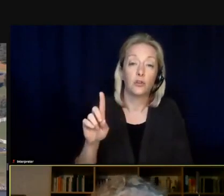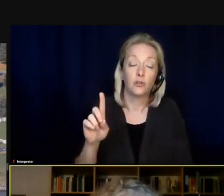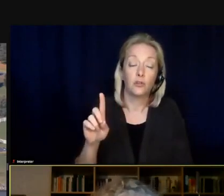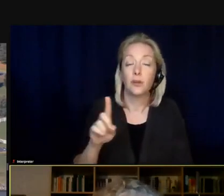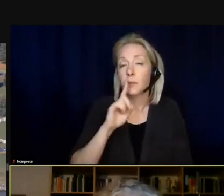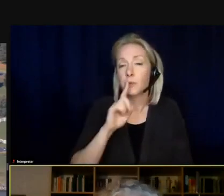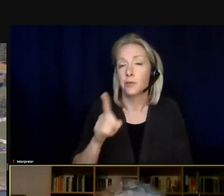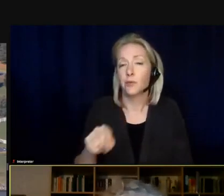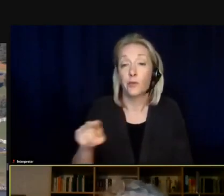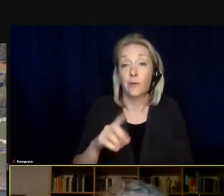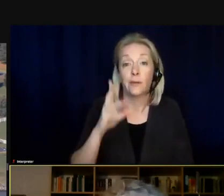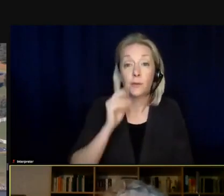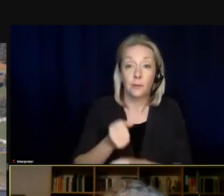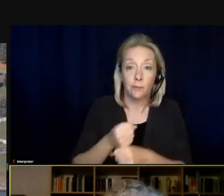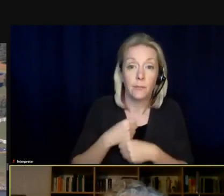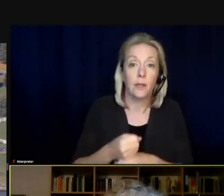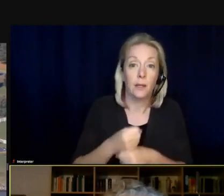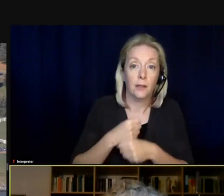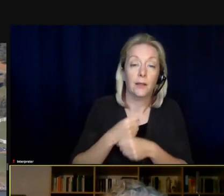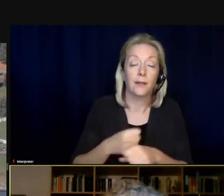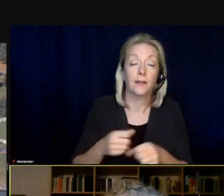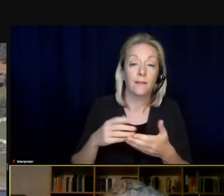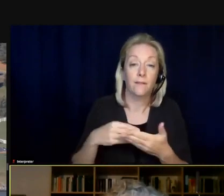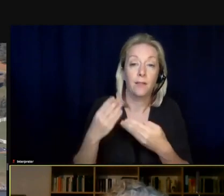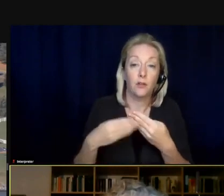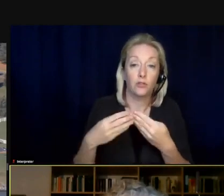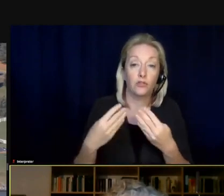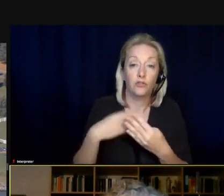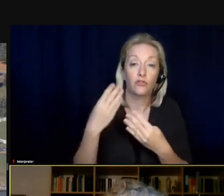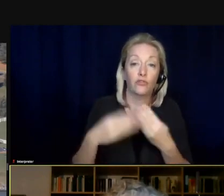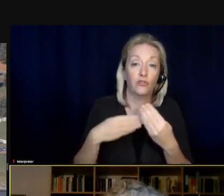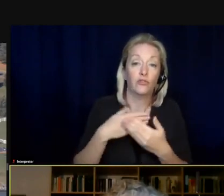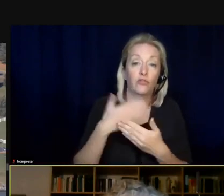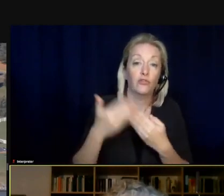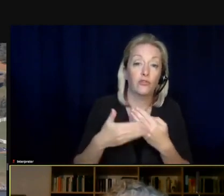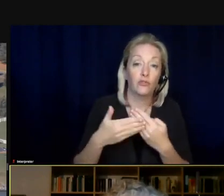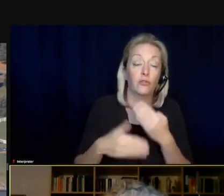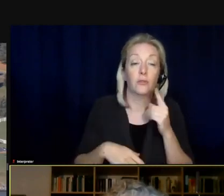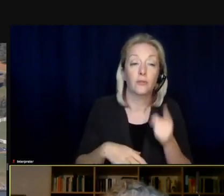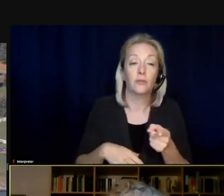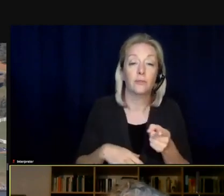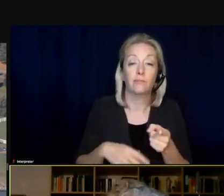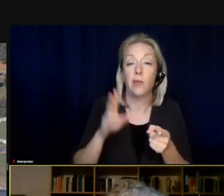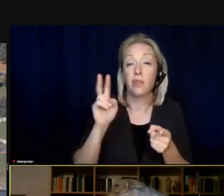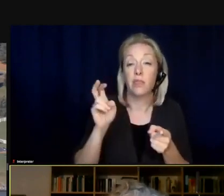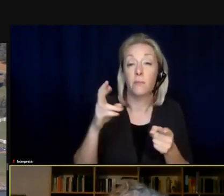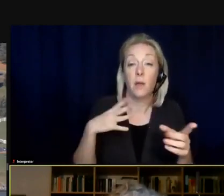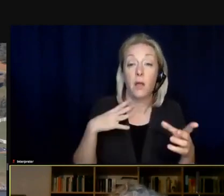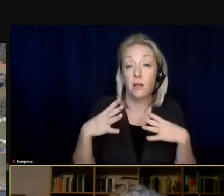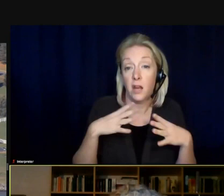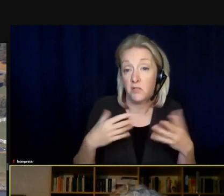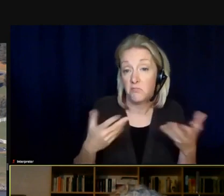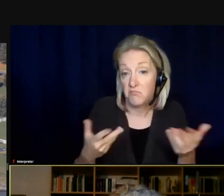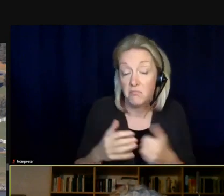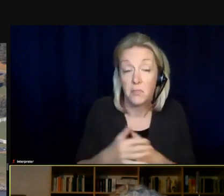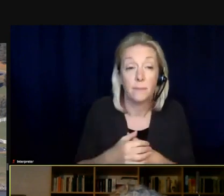point have made flashcards. So here, let's say we're doing holidays, and you can make